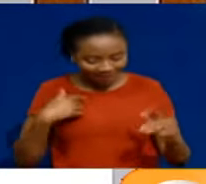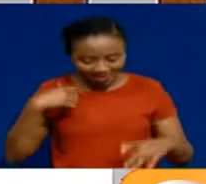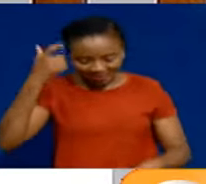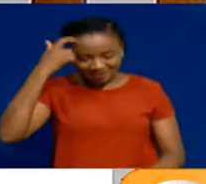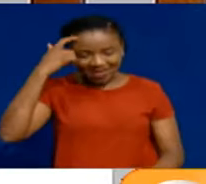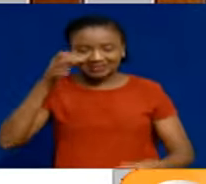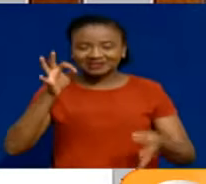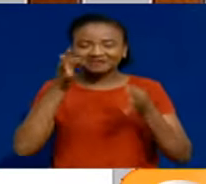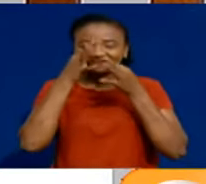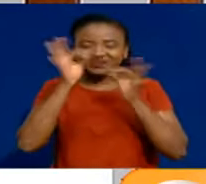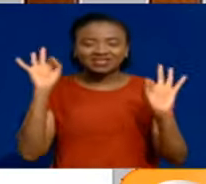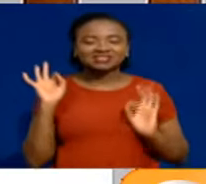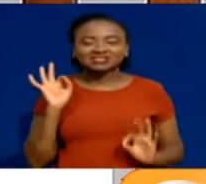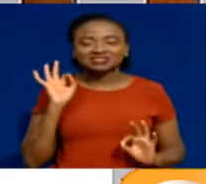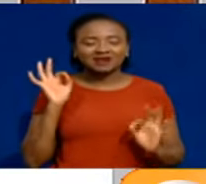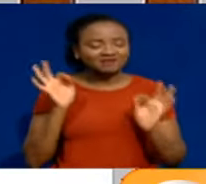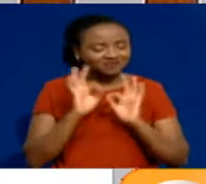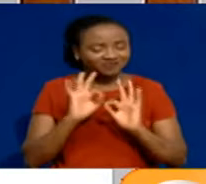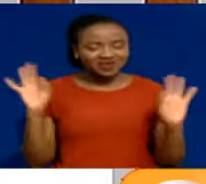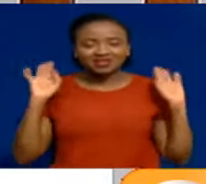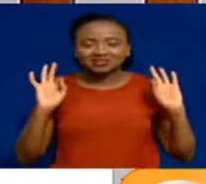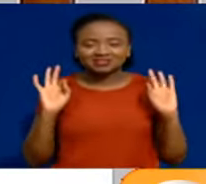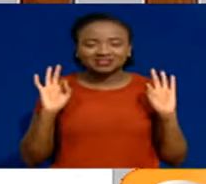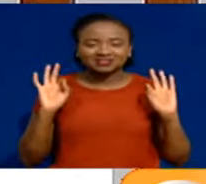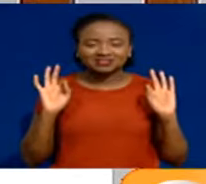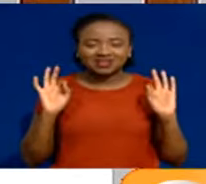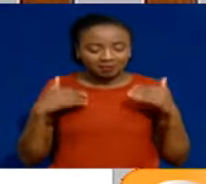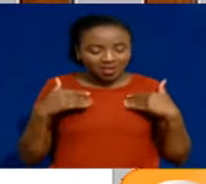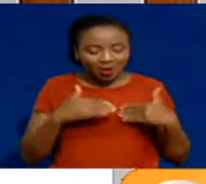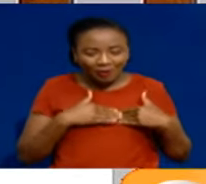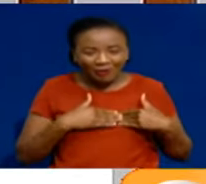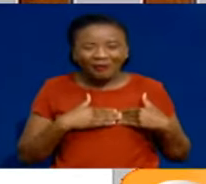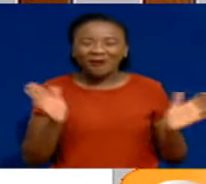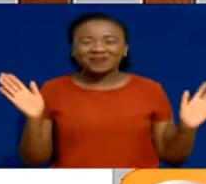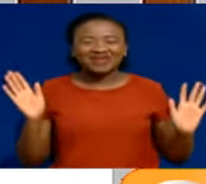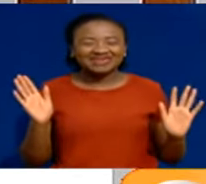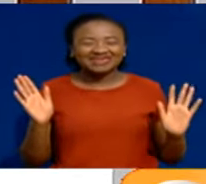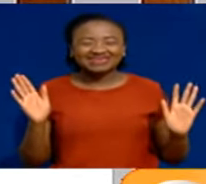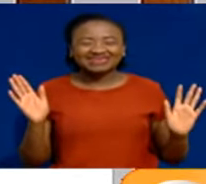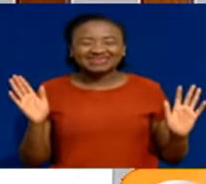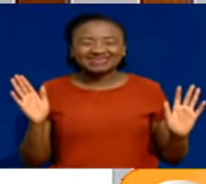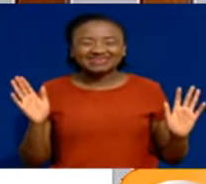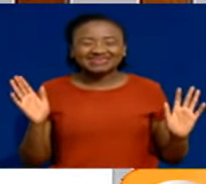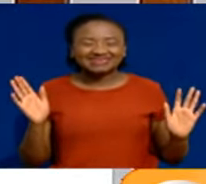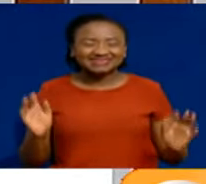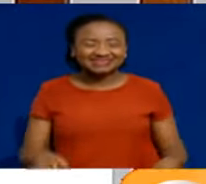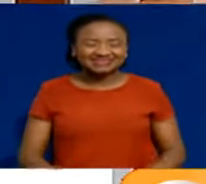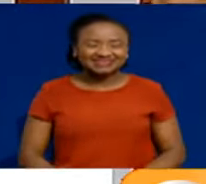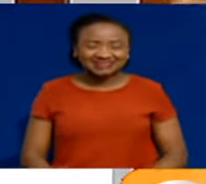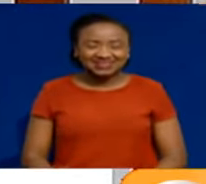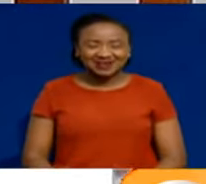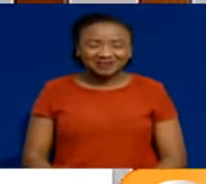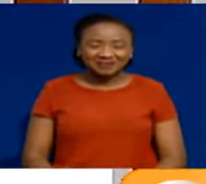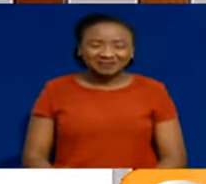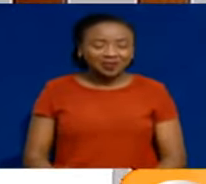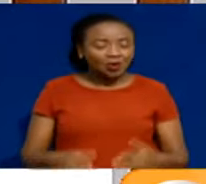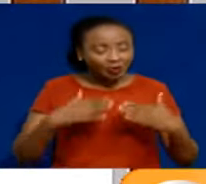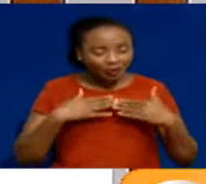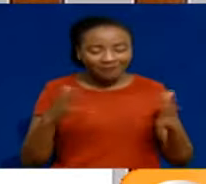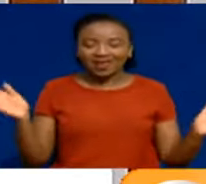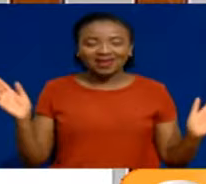I'm fresh and open like a police station's door. So ever